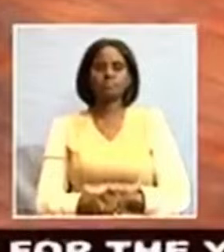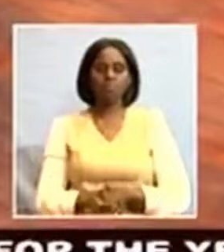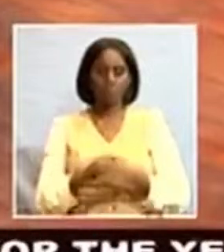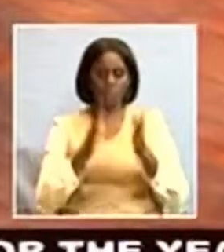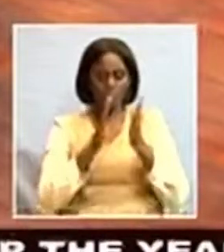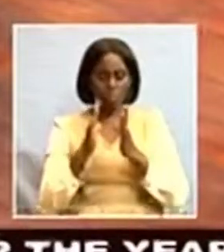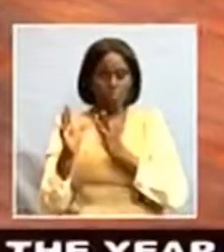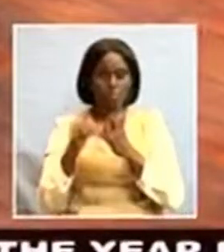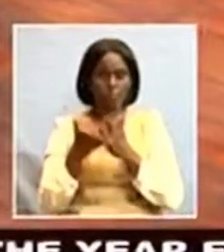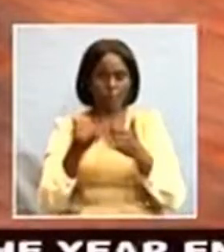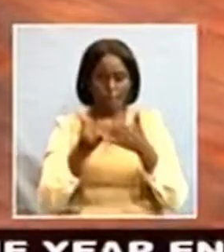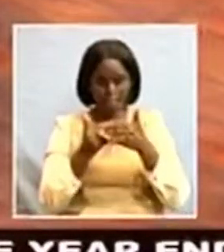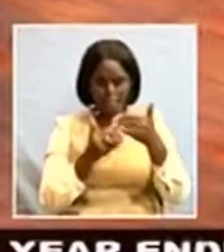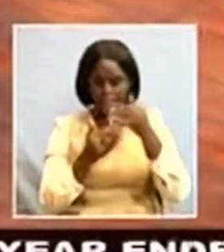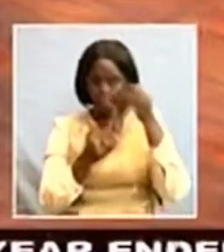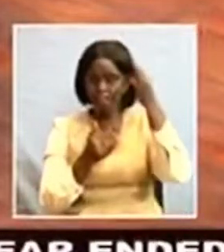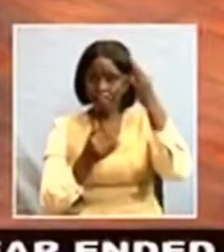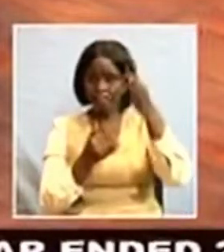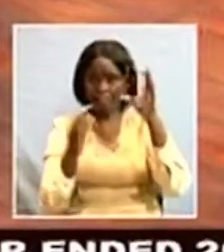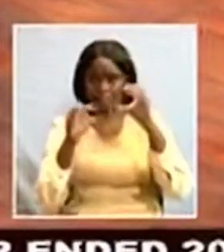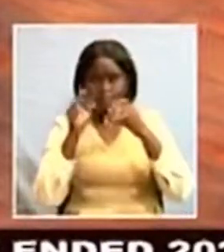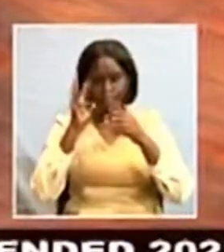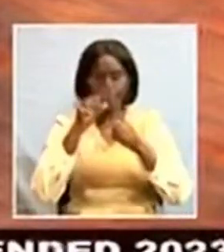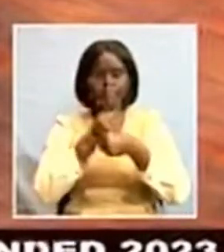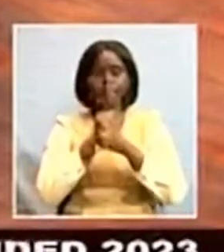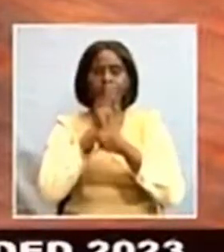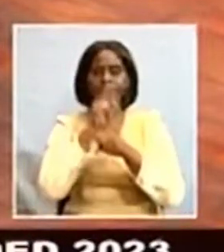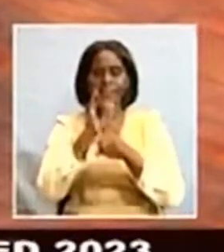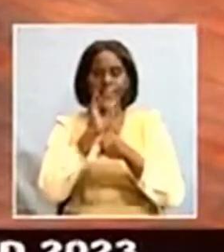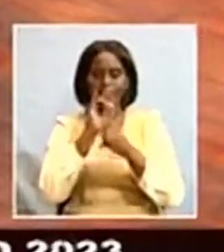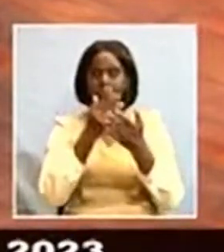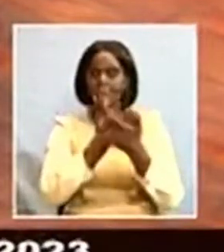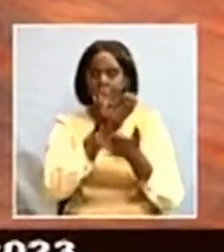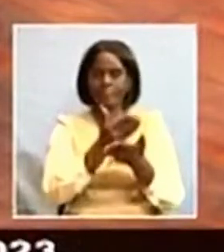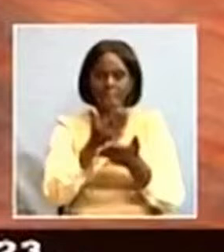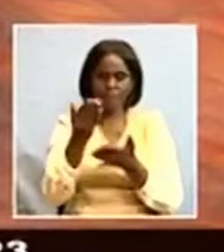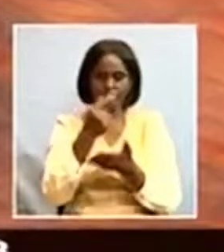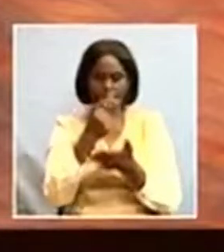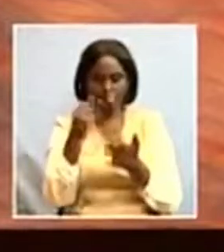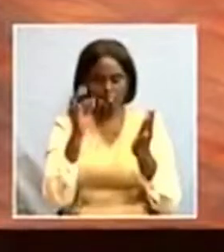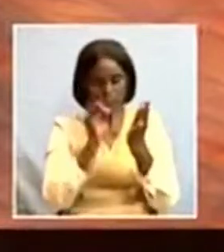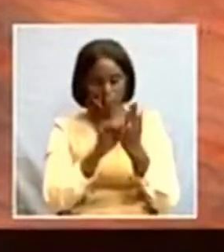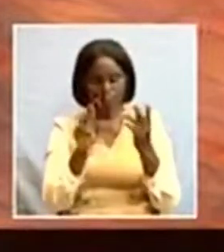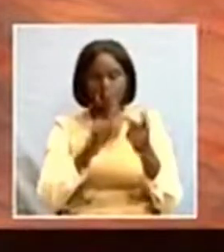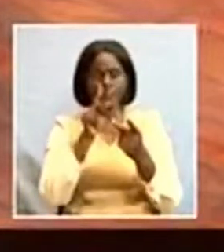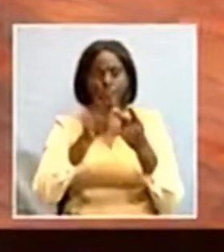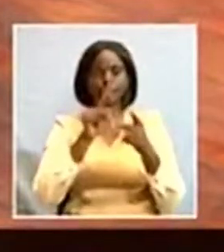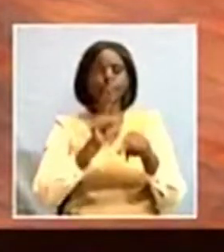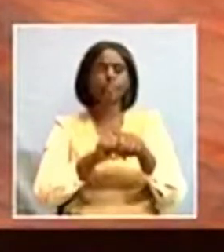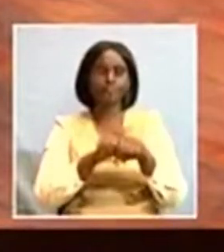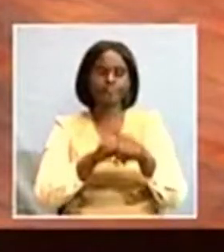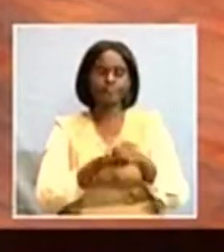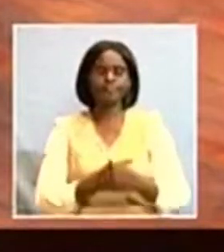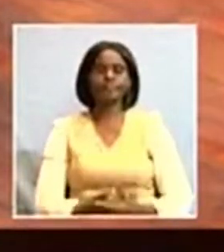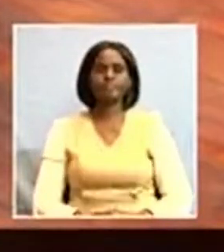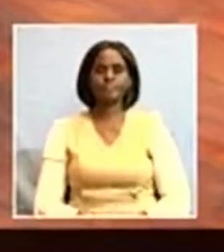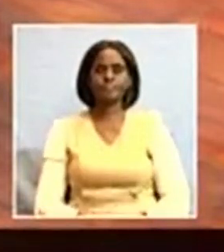Remedial measure: going forward, council will ensure that procured goods are inscribed timely.